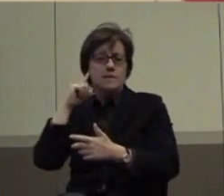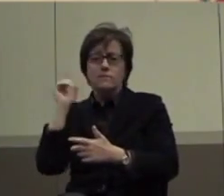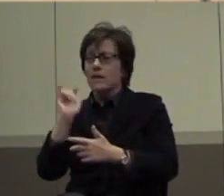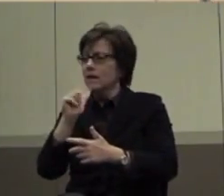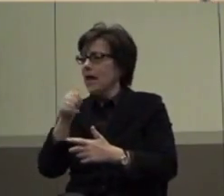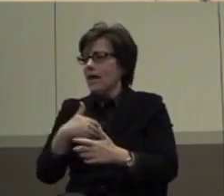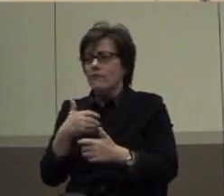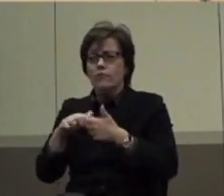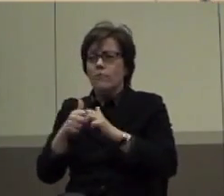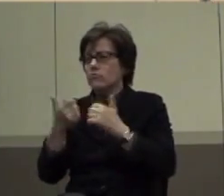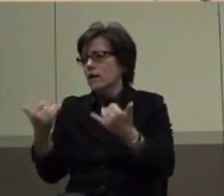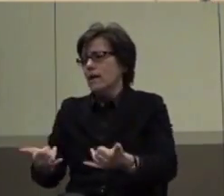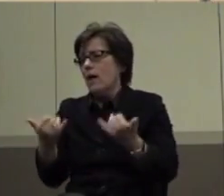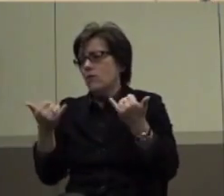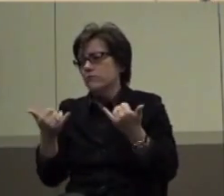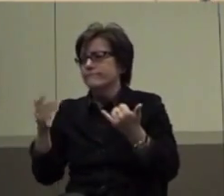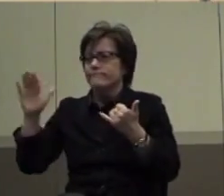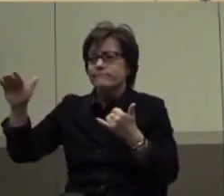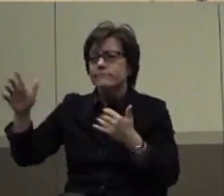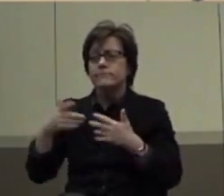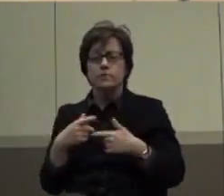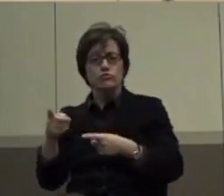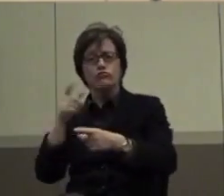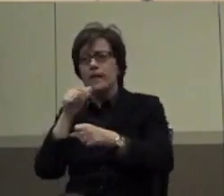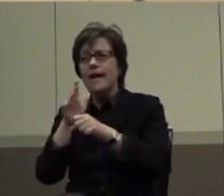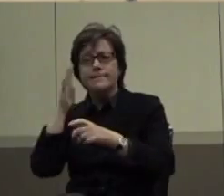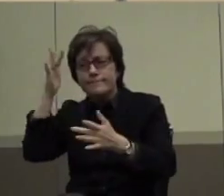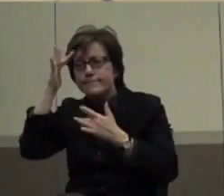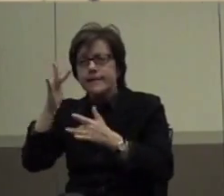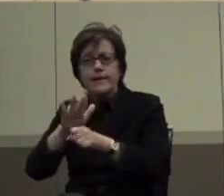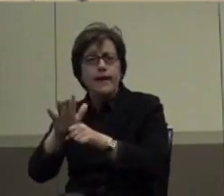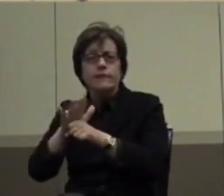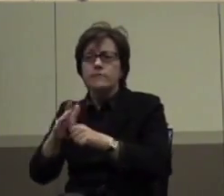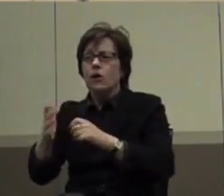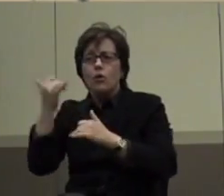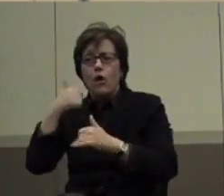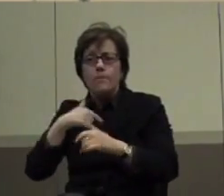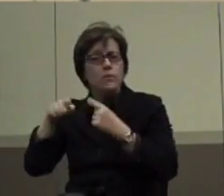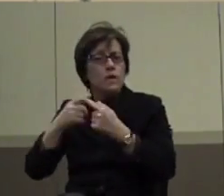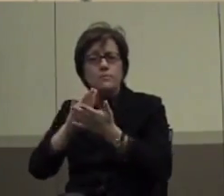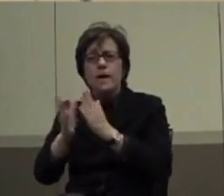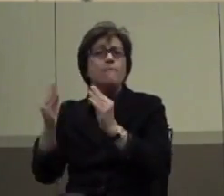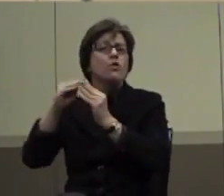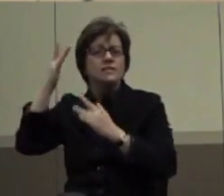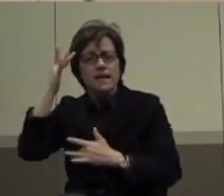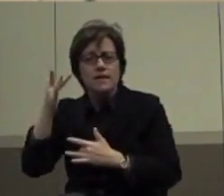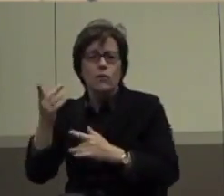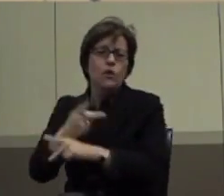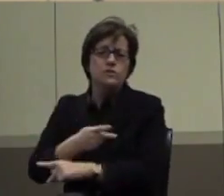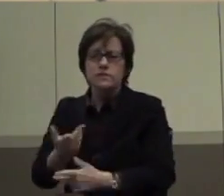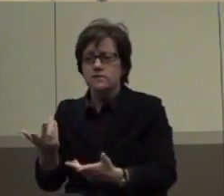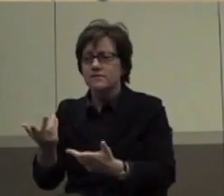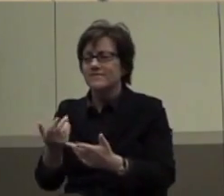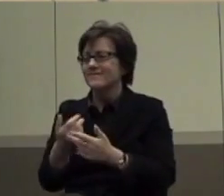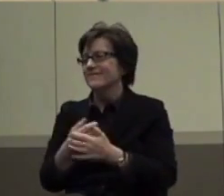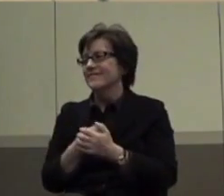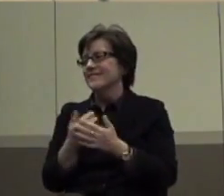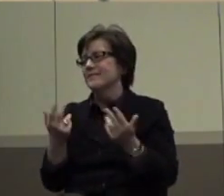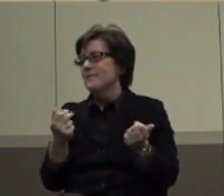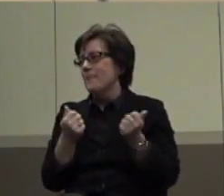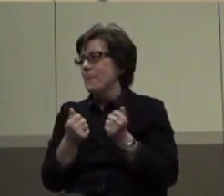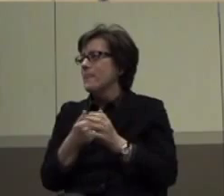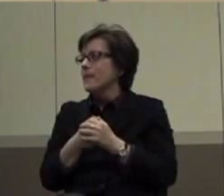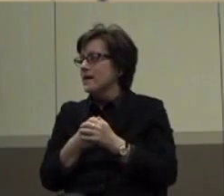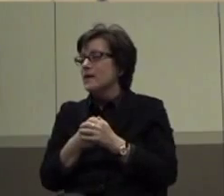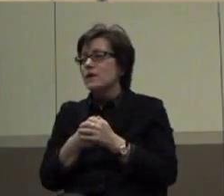now. You're not sick enough. Call me when you're sicker. And so, but we'll look at some